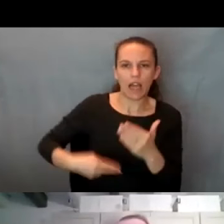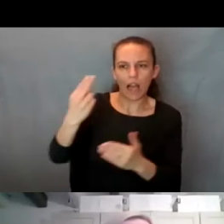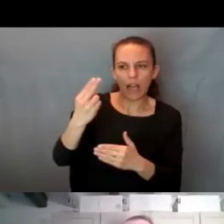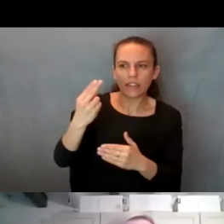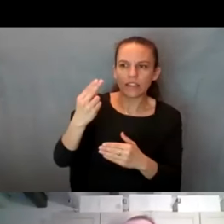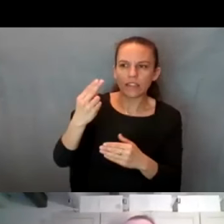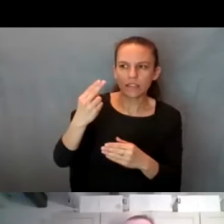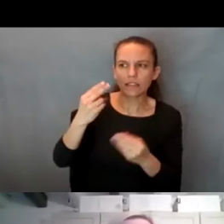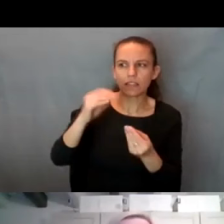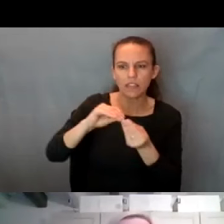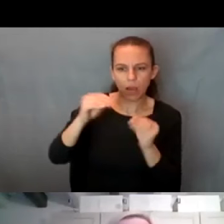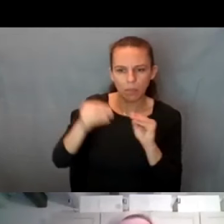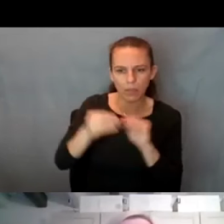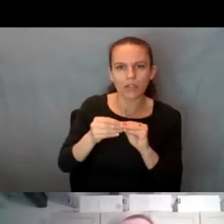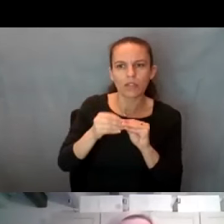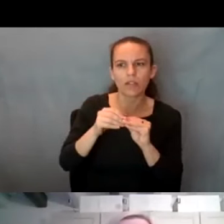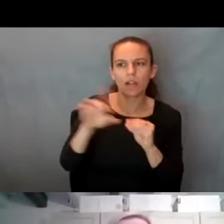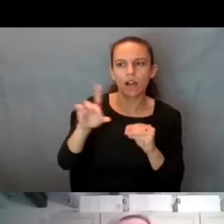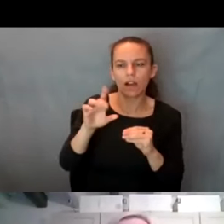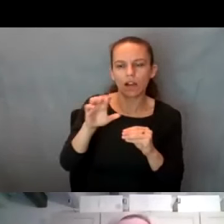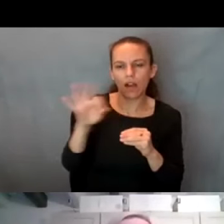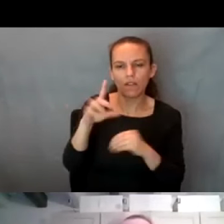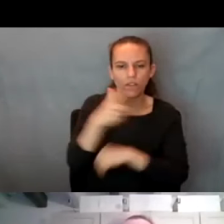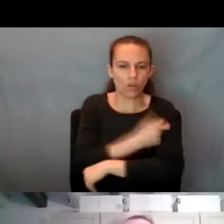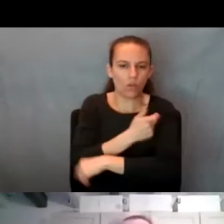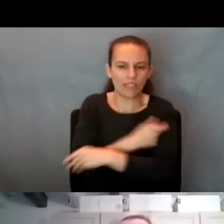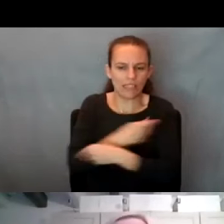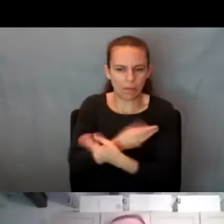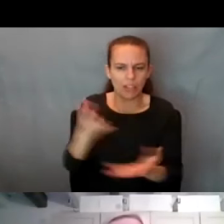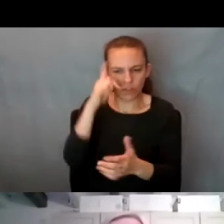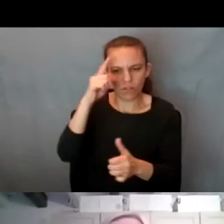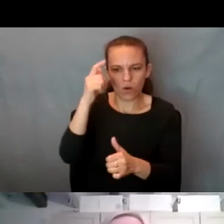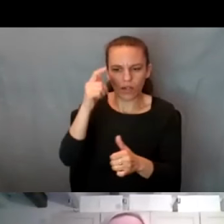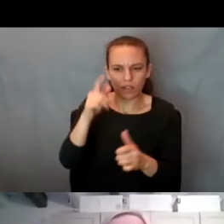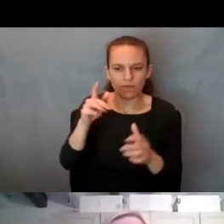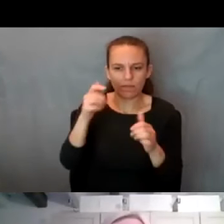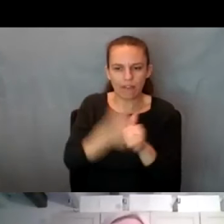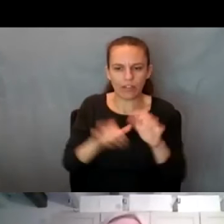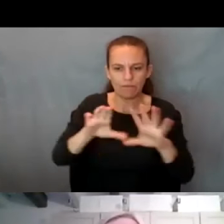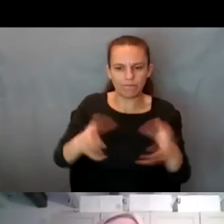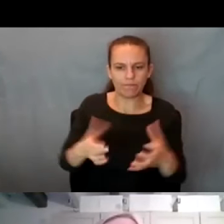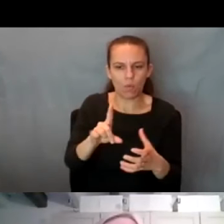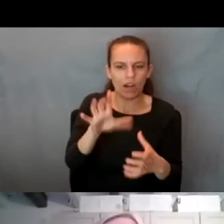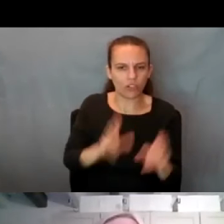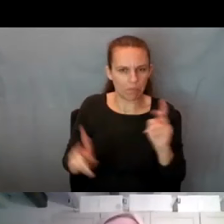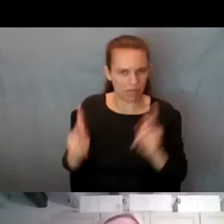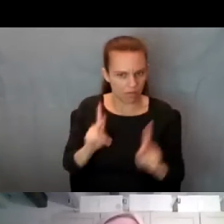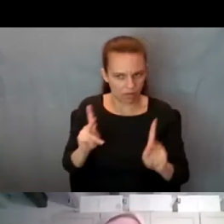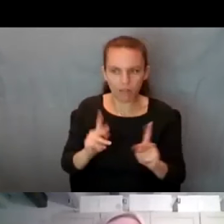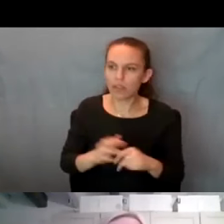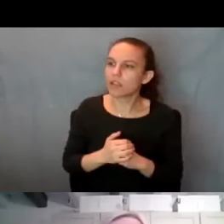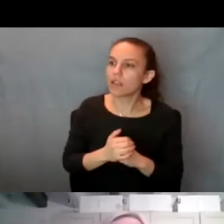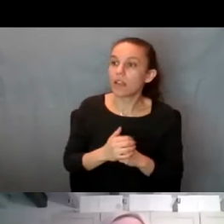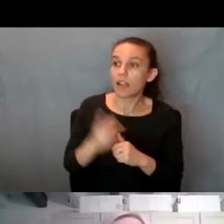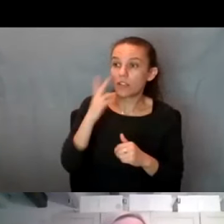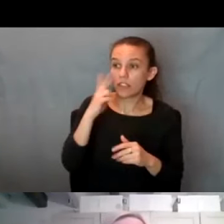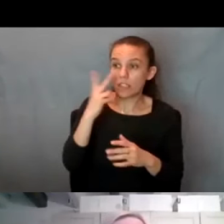doses administered per 100 people. And if you look closely, you can see that both on the map and on the